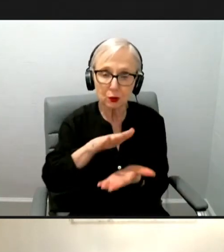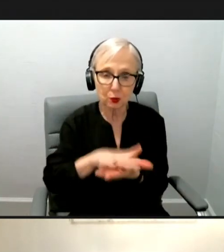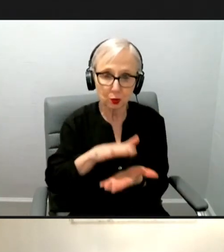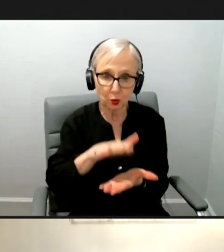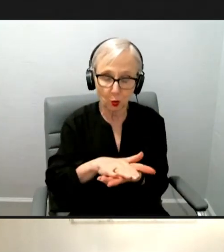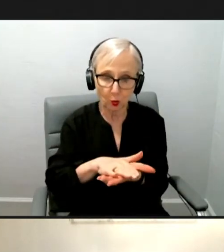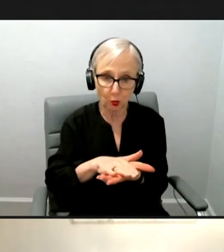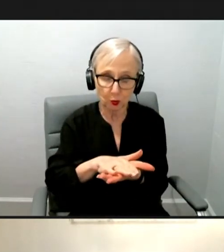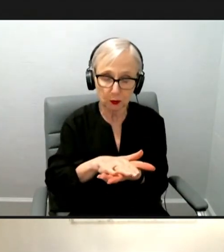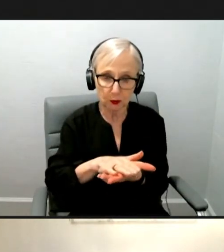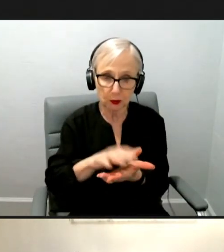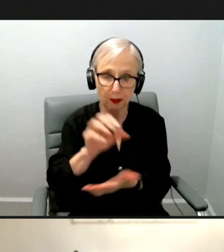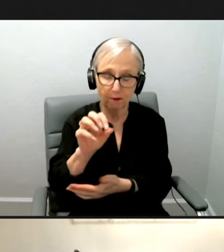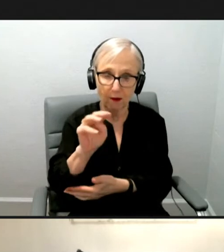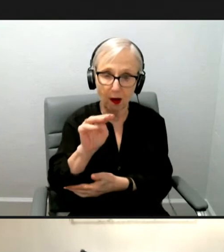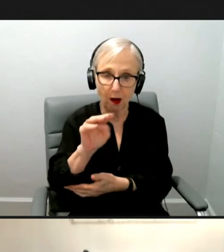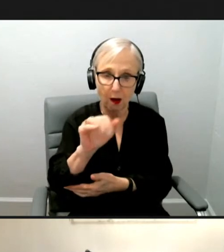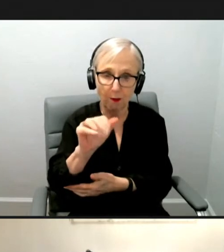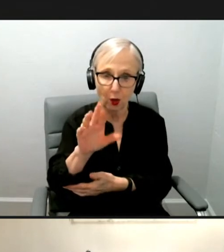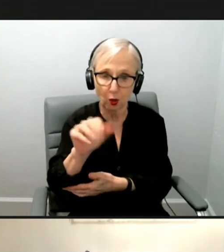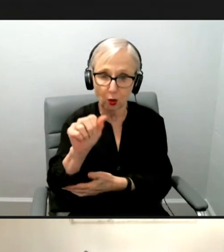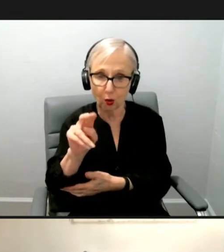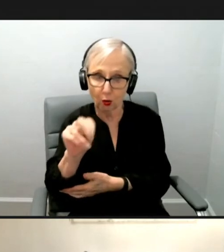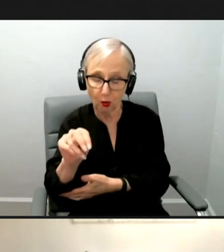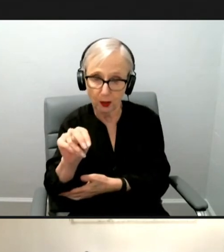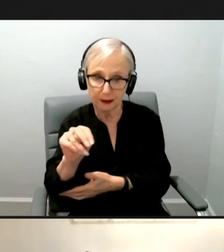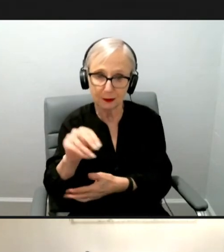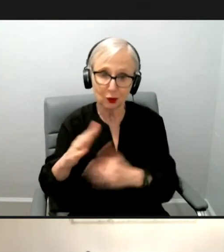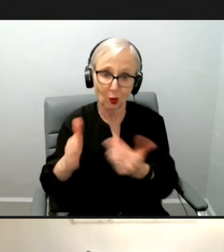dominant variant and it's so transmissible again next year?